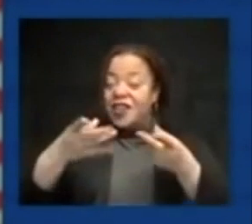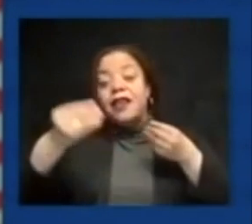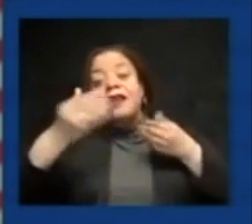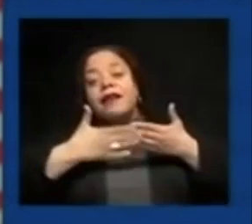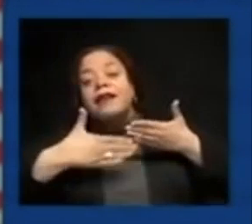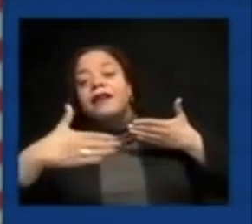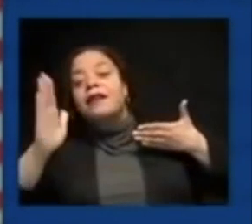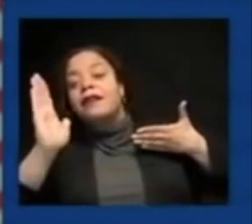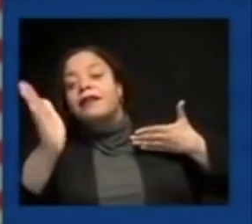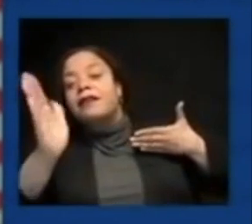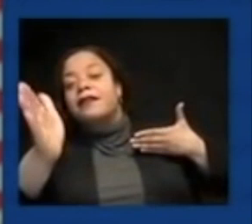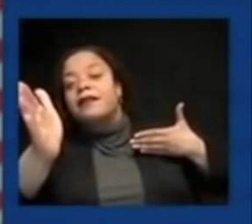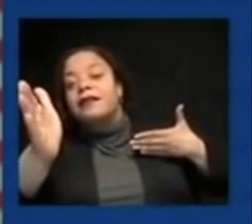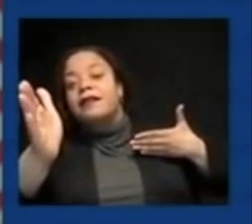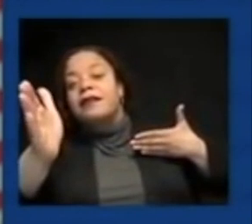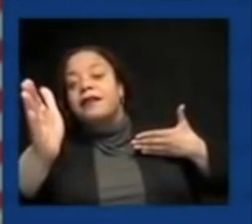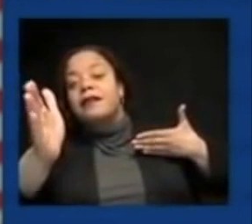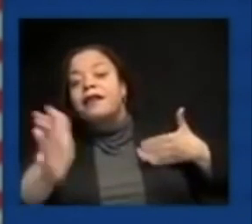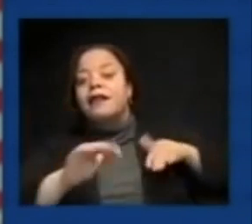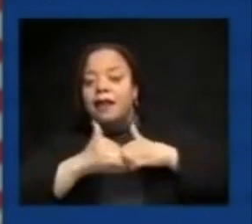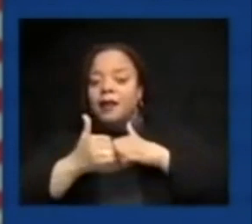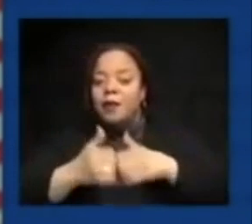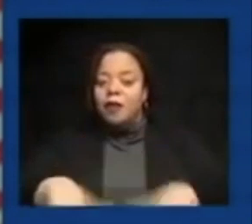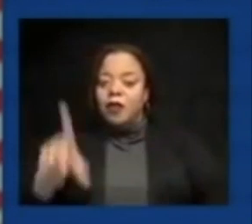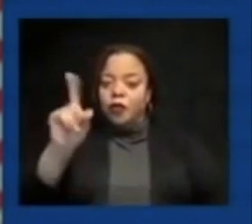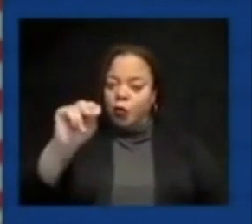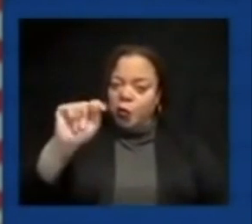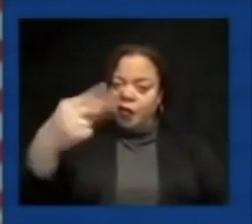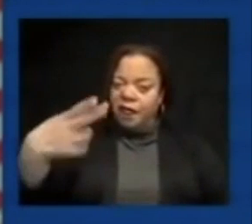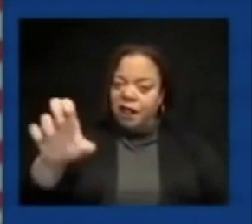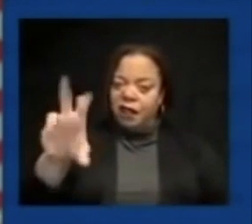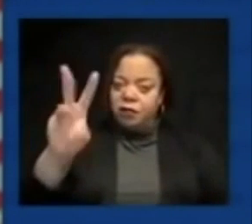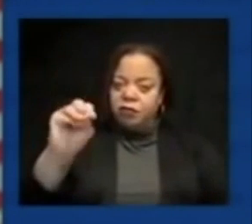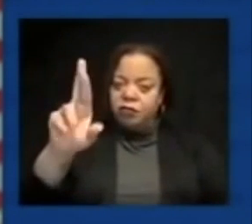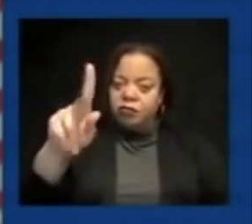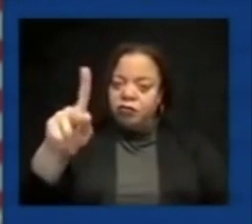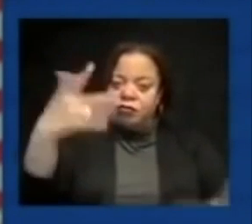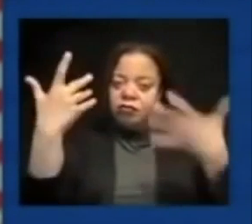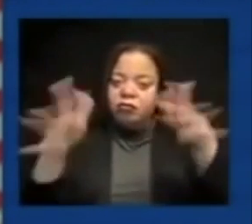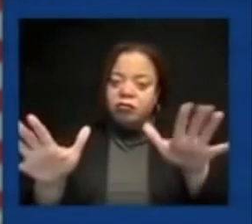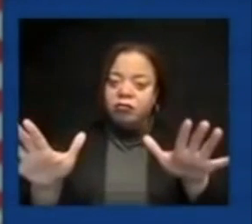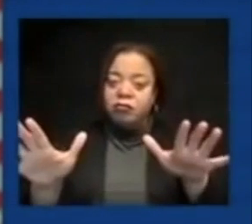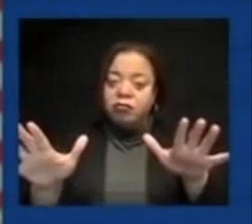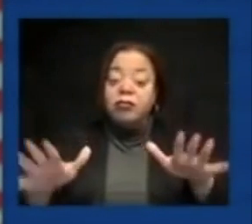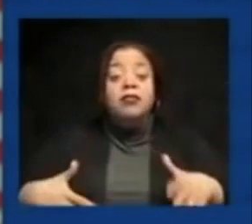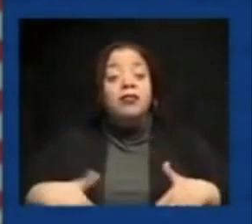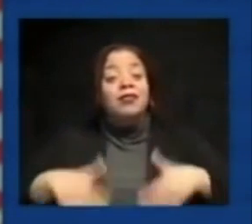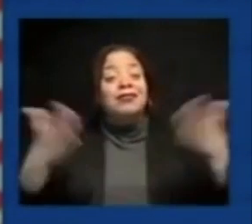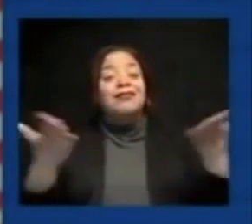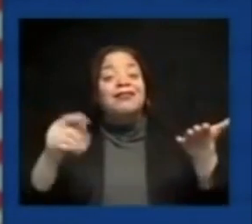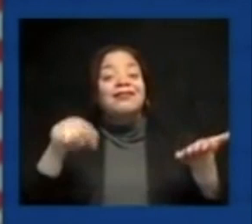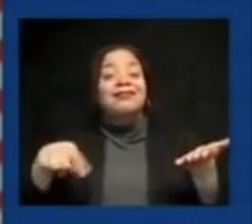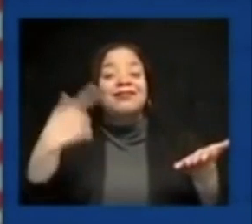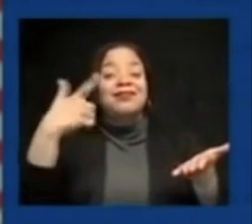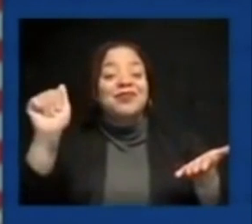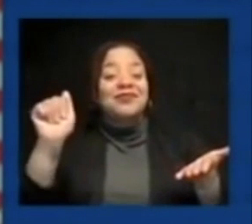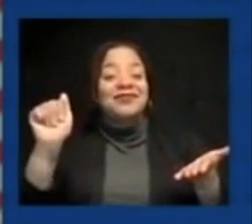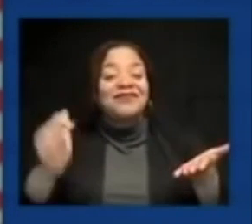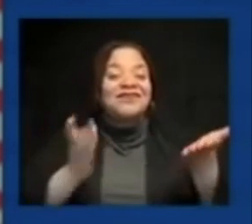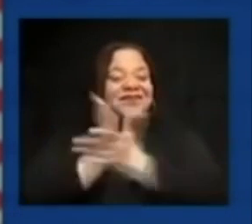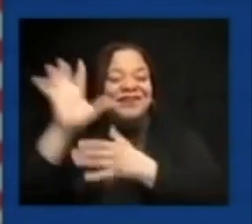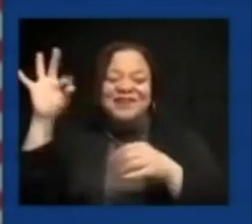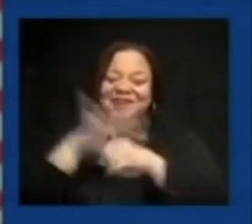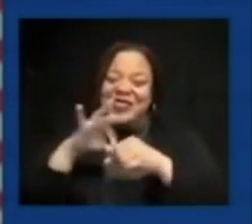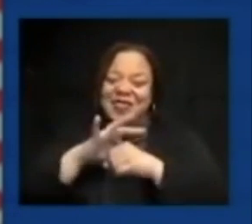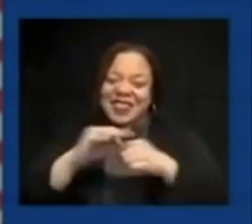see, the way we get there is the work that we've been doing, the work we've been anchoring here in Georgia in the fight for voting rights. You see, last night,